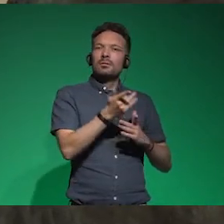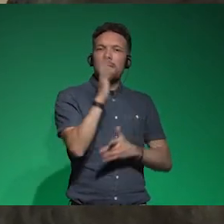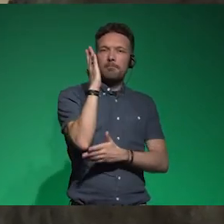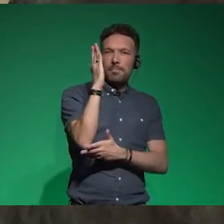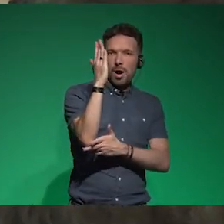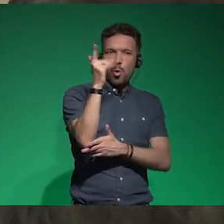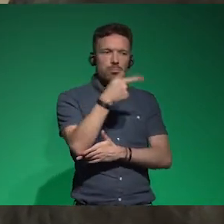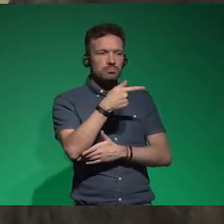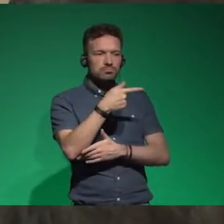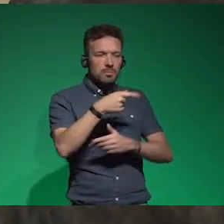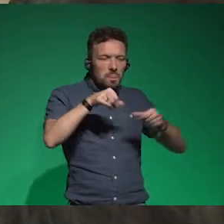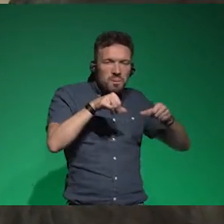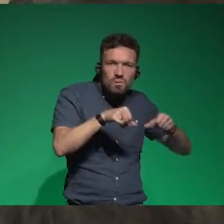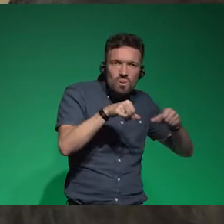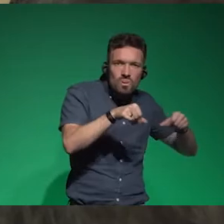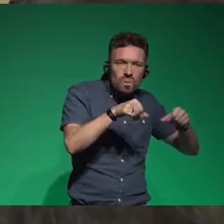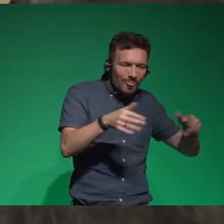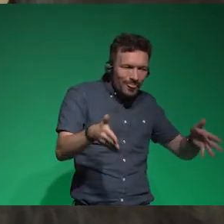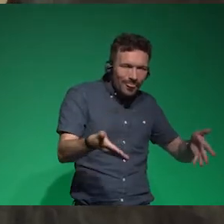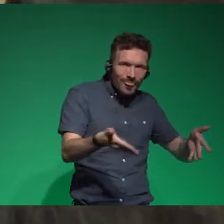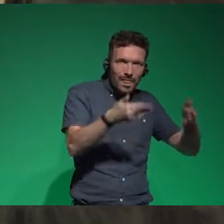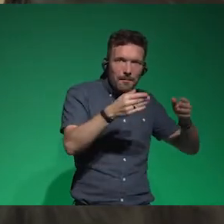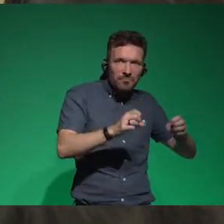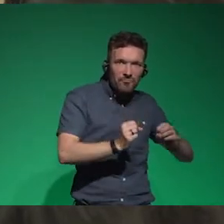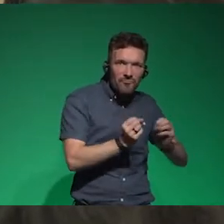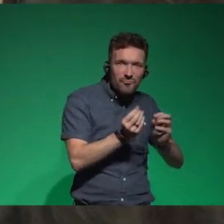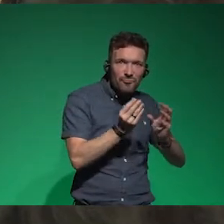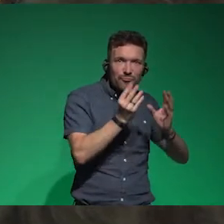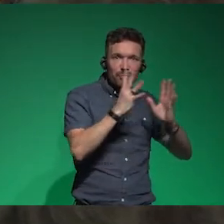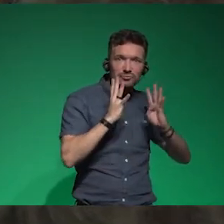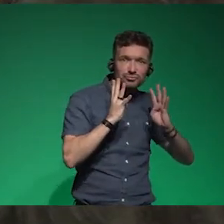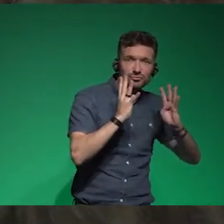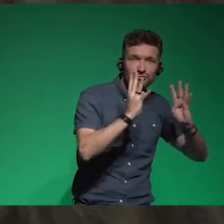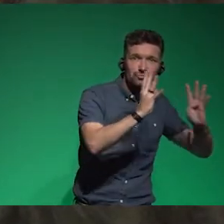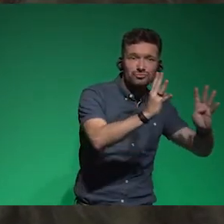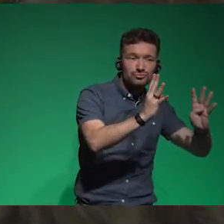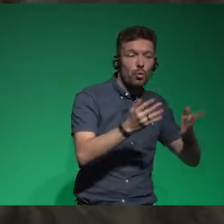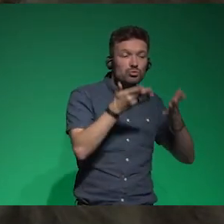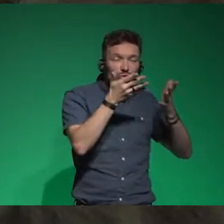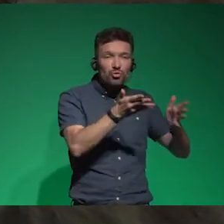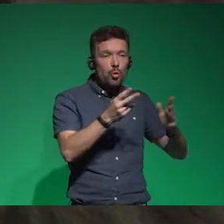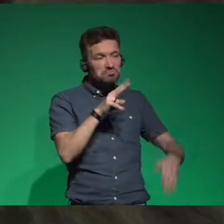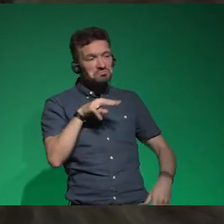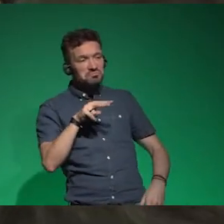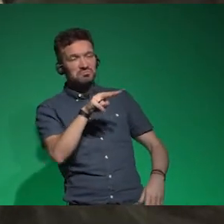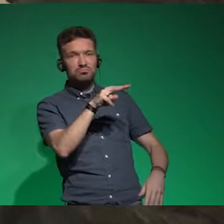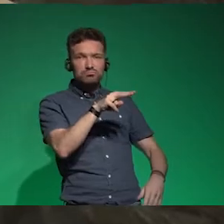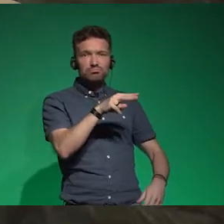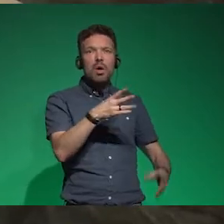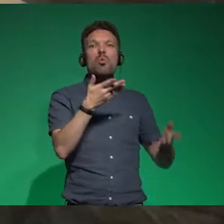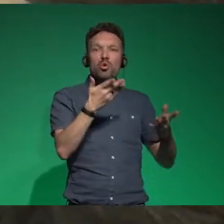that people are experimenting with lemongrass. Yeah, lemongrass. In oil palm plantations. So I think it will also